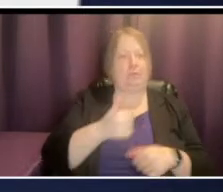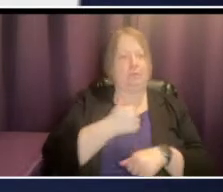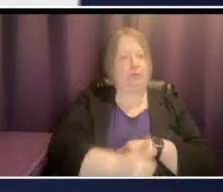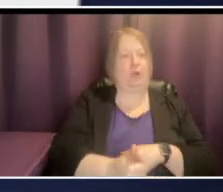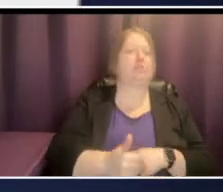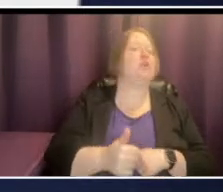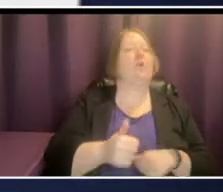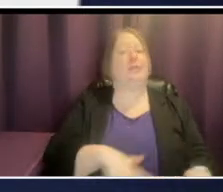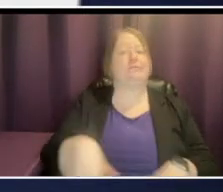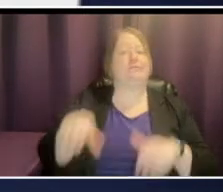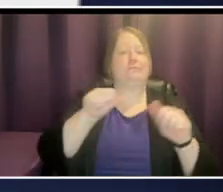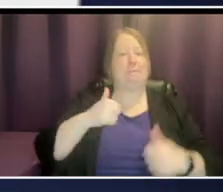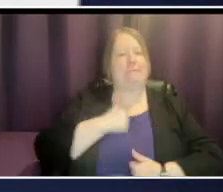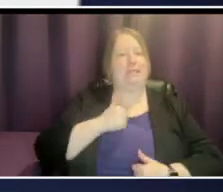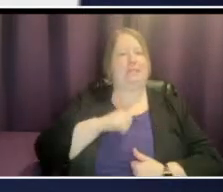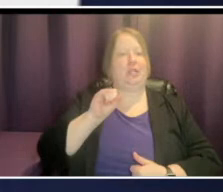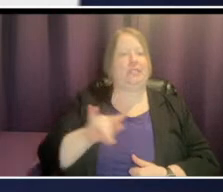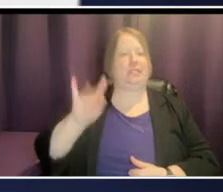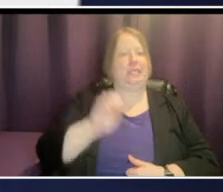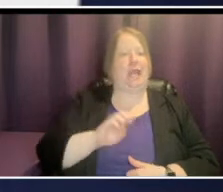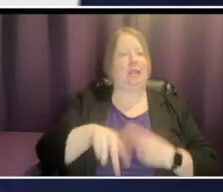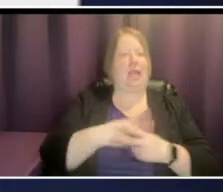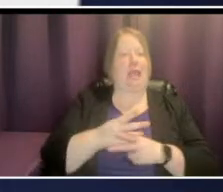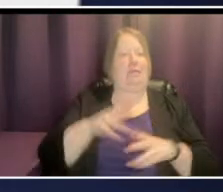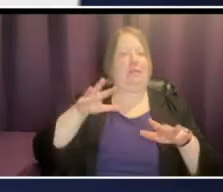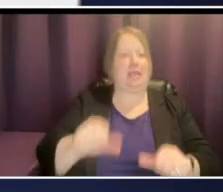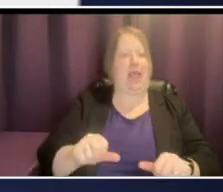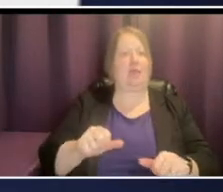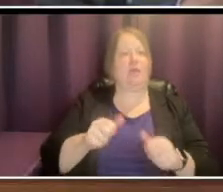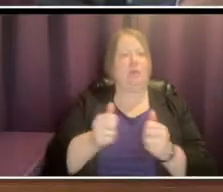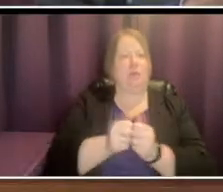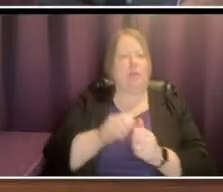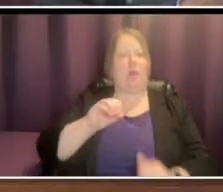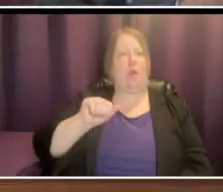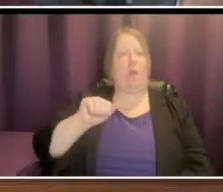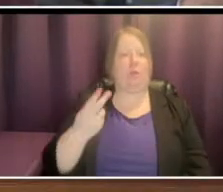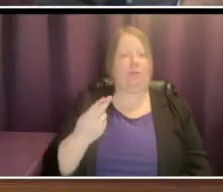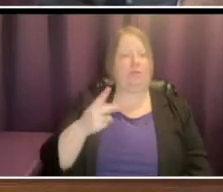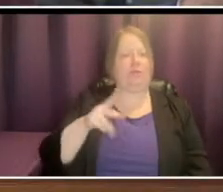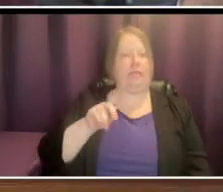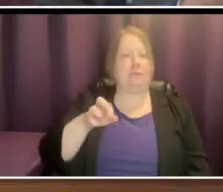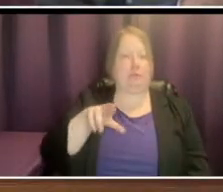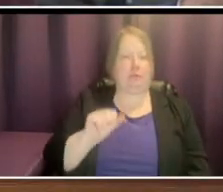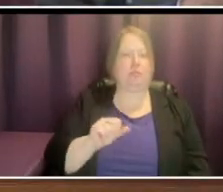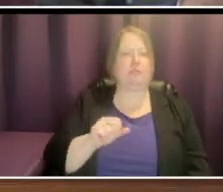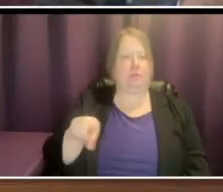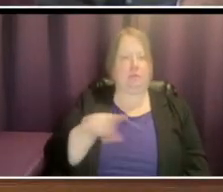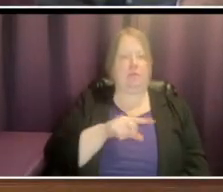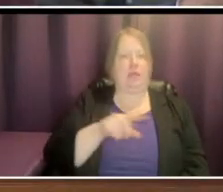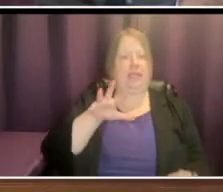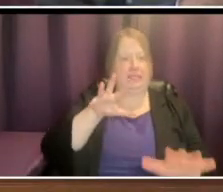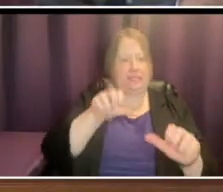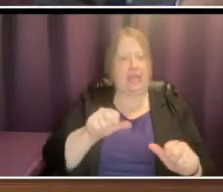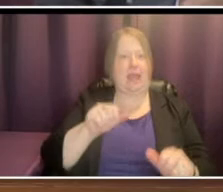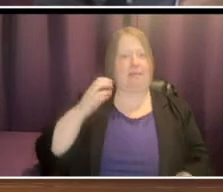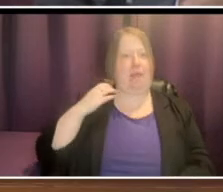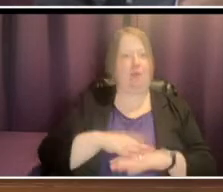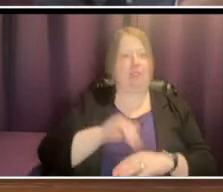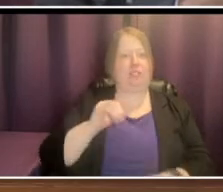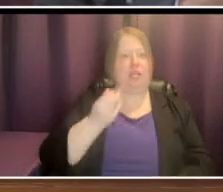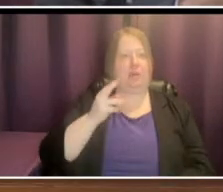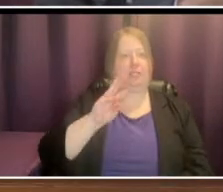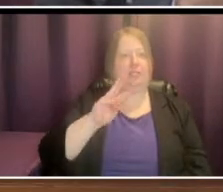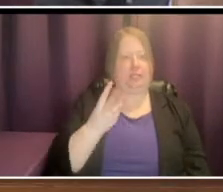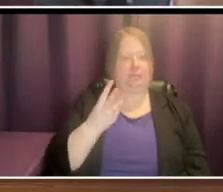Oath Keepers, attacking the Capitol on January 6th. Perhaps even more disturbing is Roger